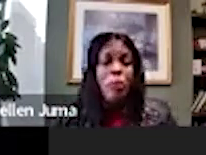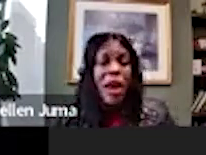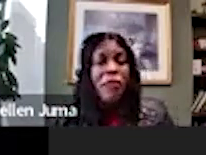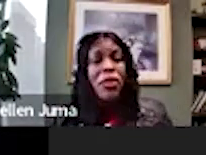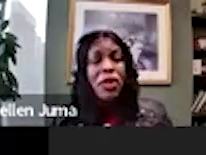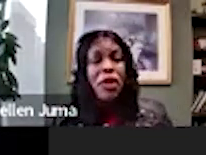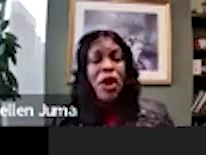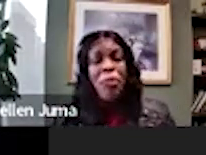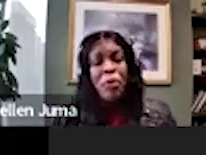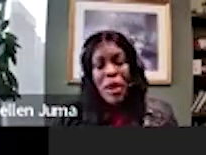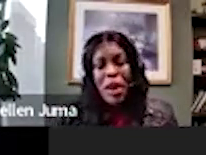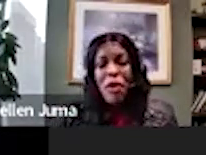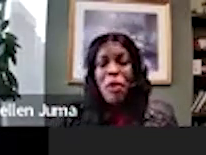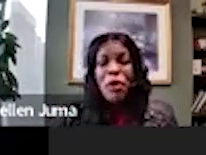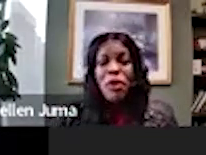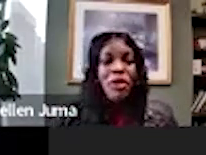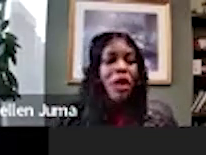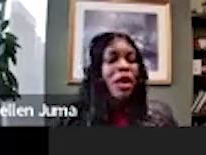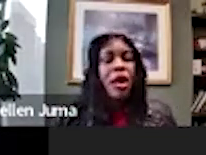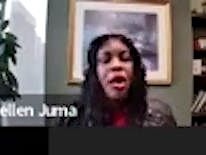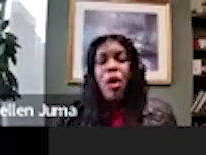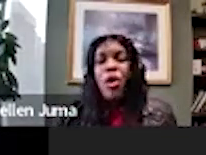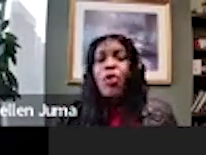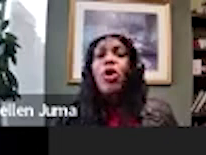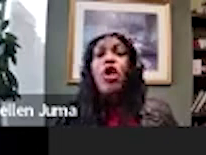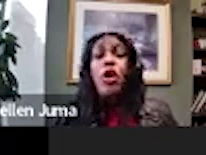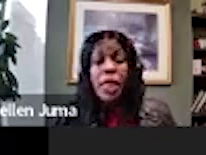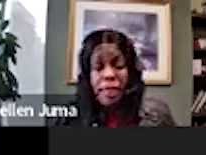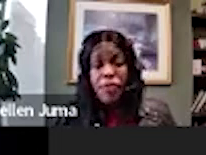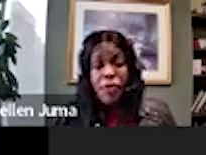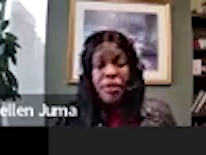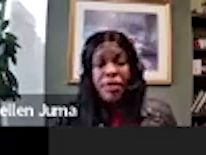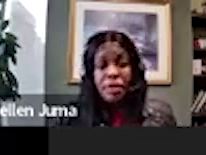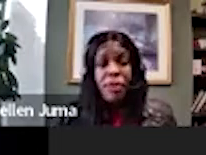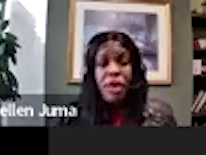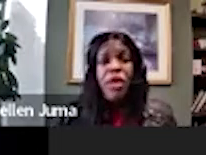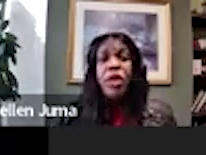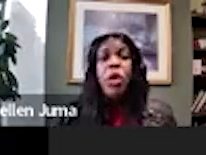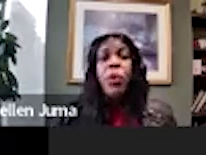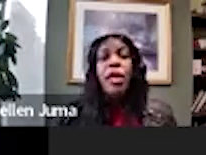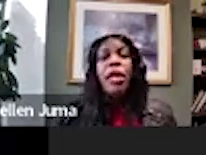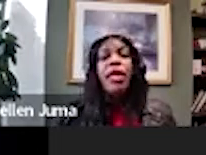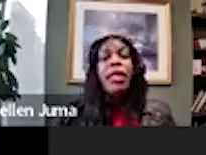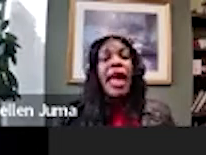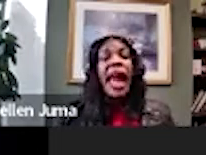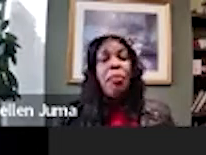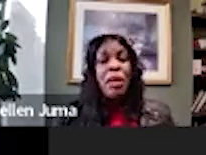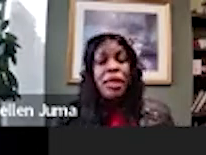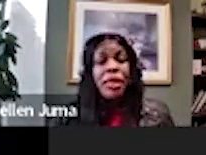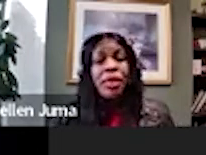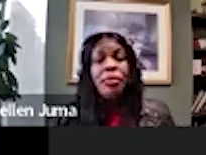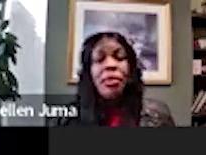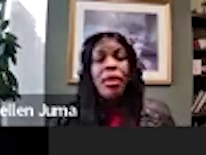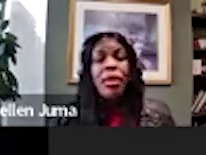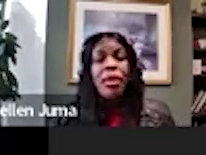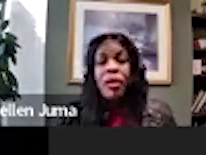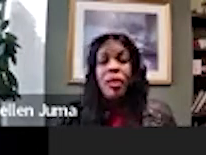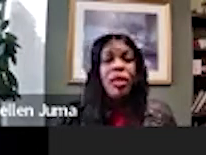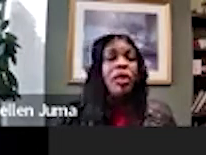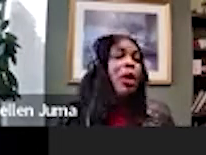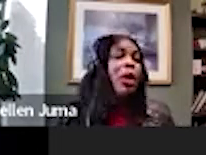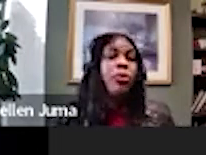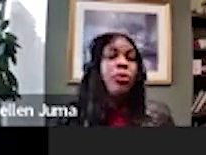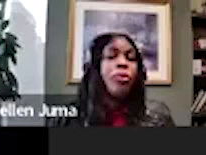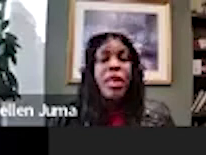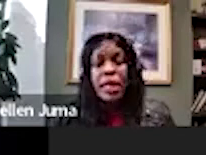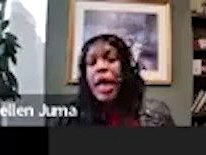So prepare for the talk, prepare for people to talk. You lose some friends. You will create enemies because you're not the